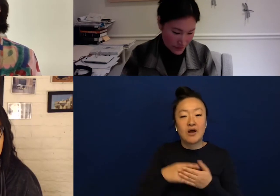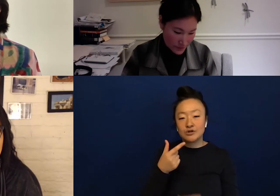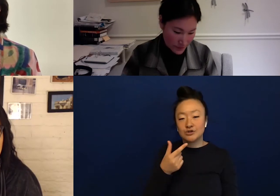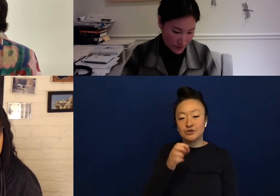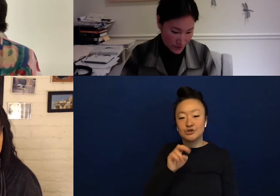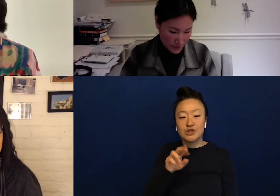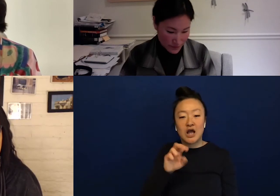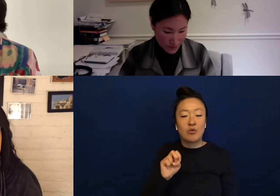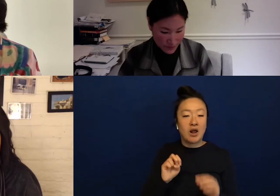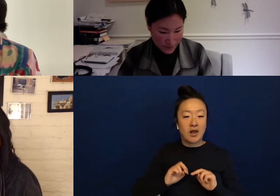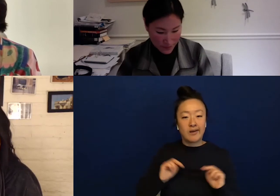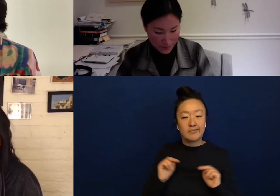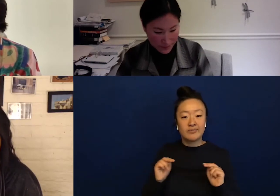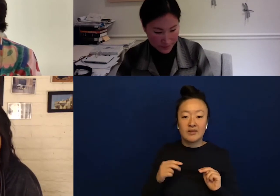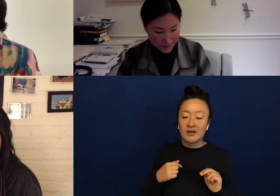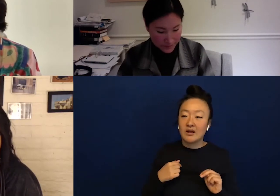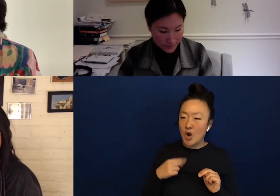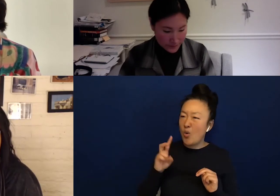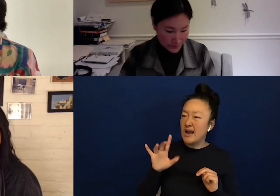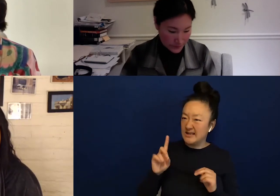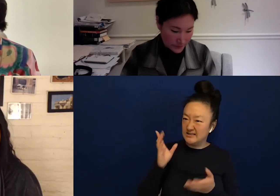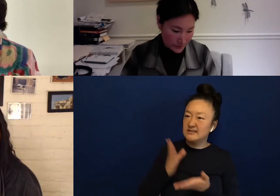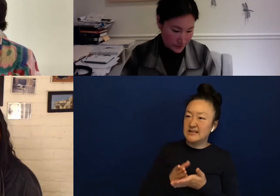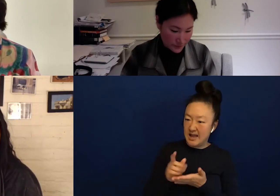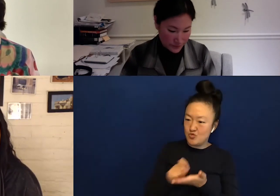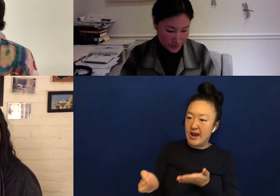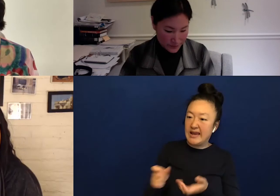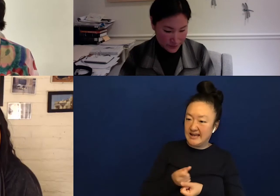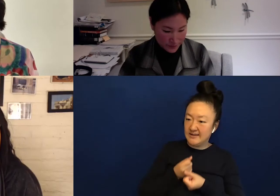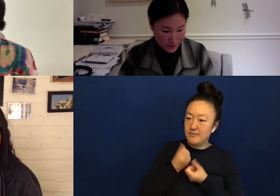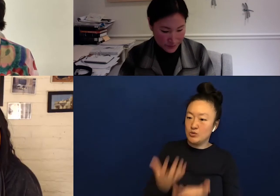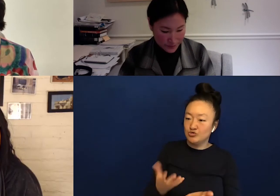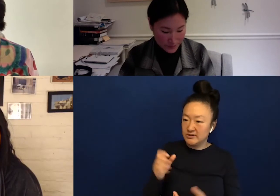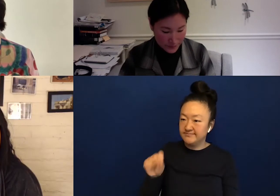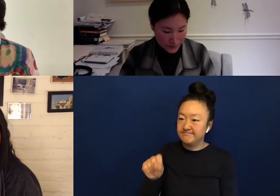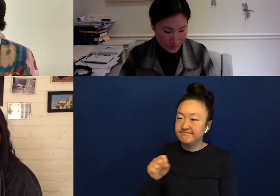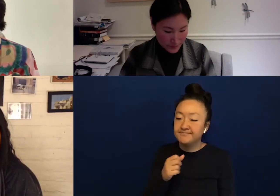Yeah. what has that Well, been right, like? I did stop writing poetry. And